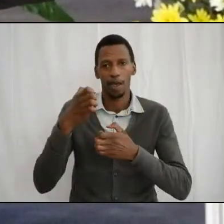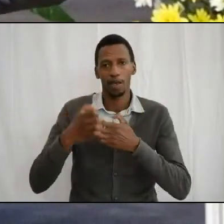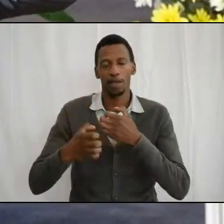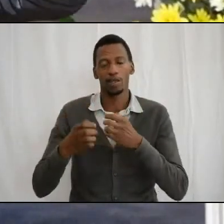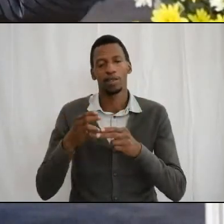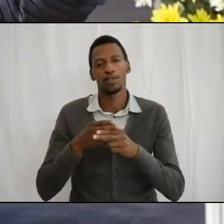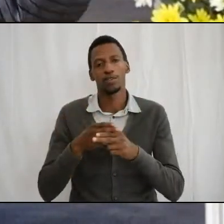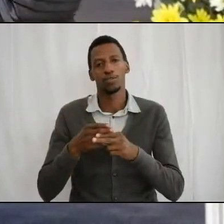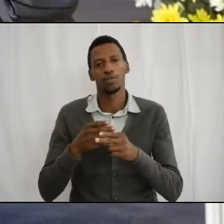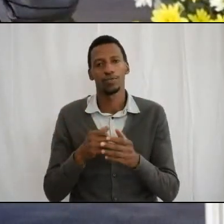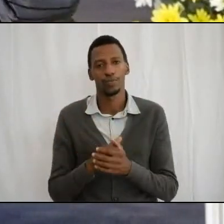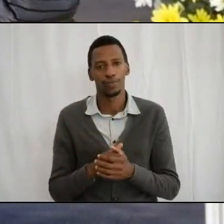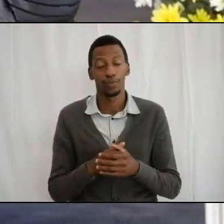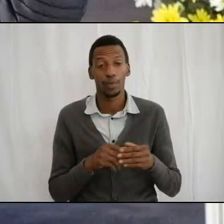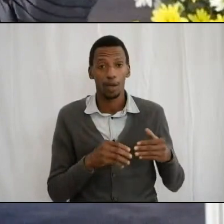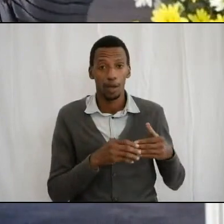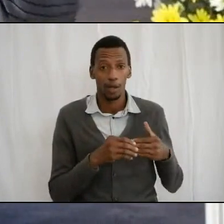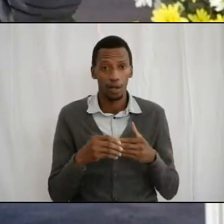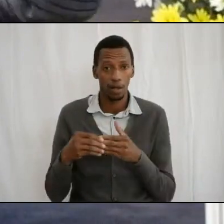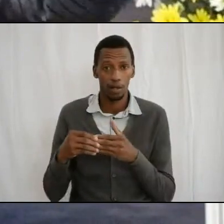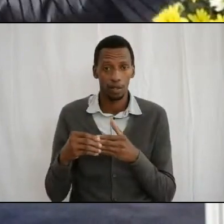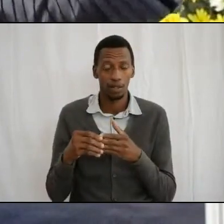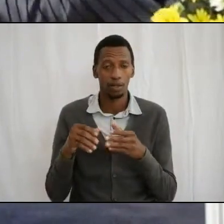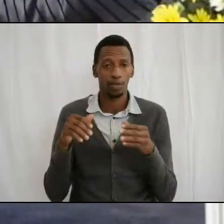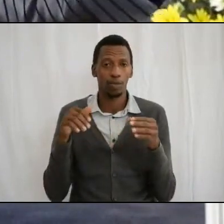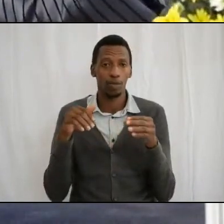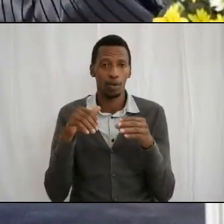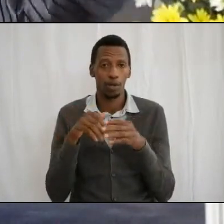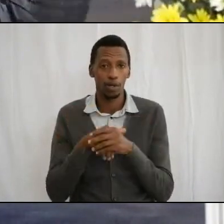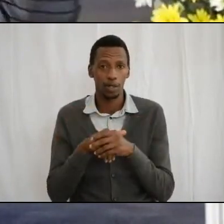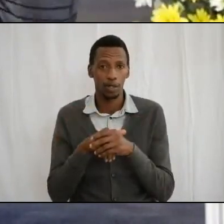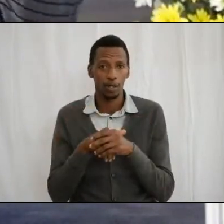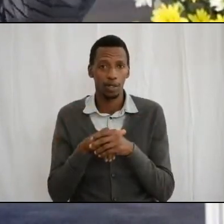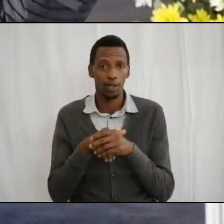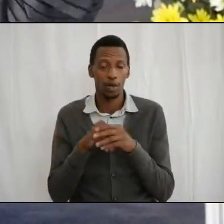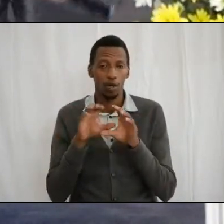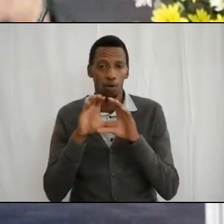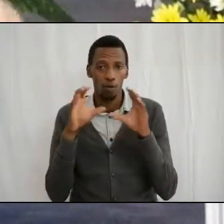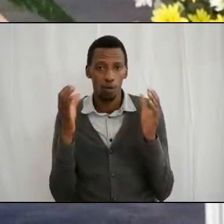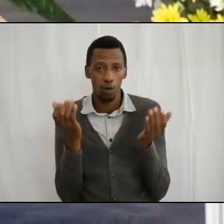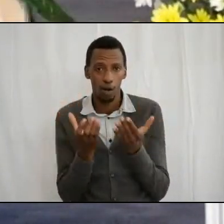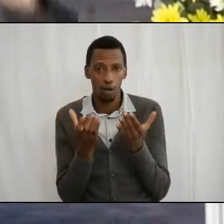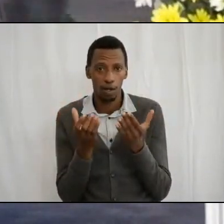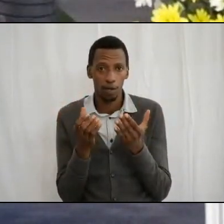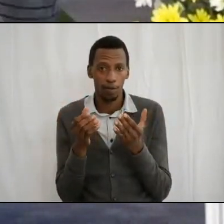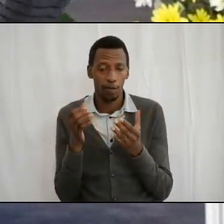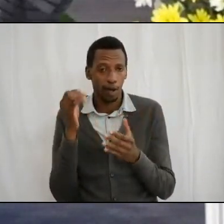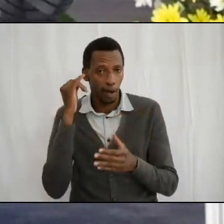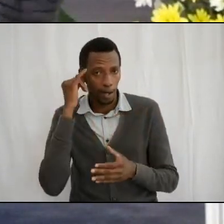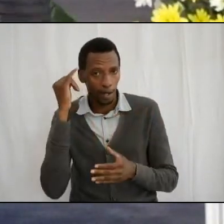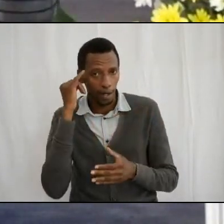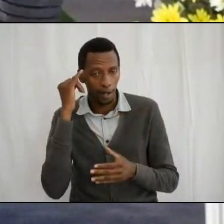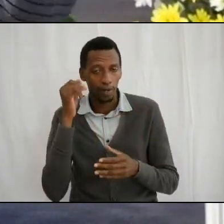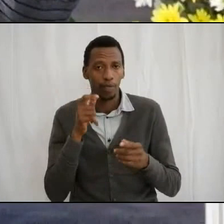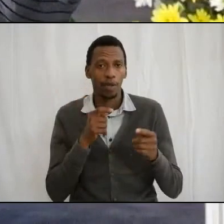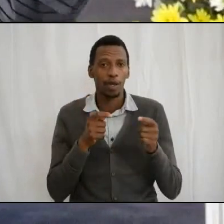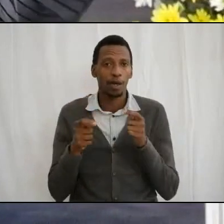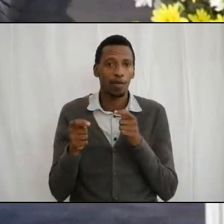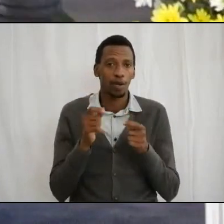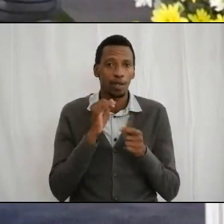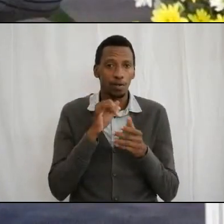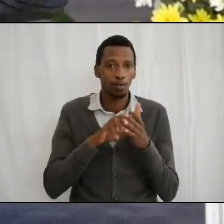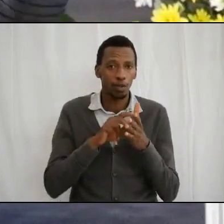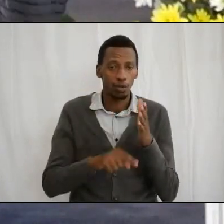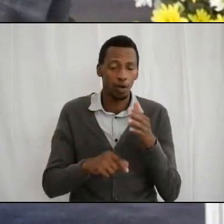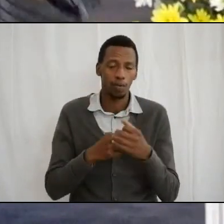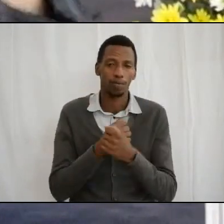in the cosmic context, the governing principle of the universe is love. Leadership is